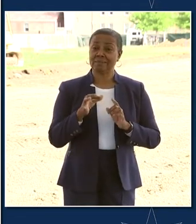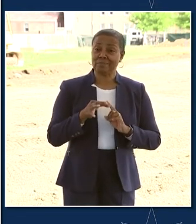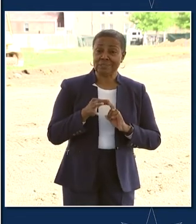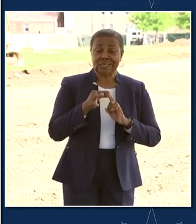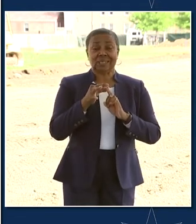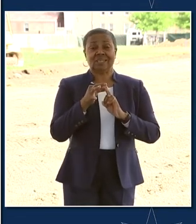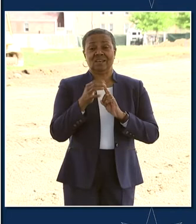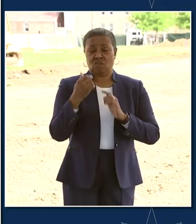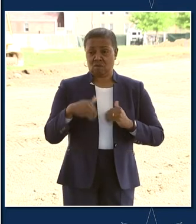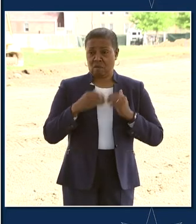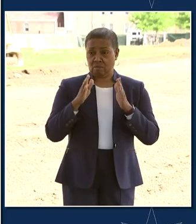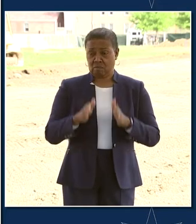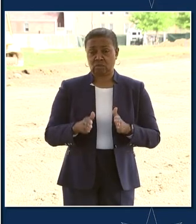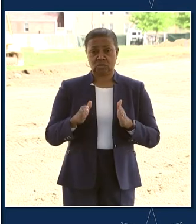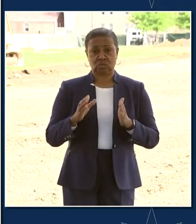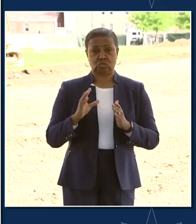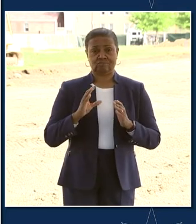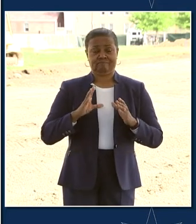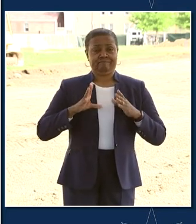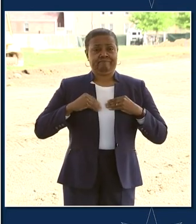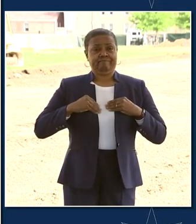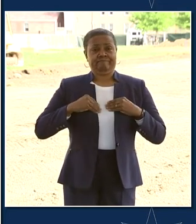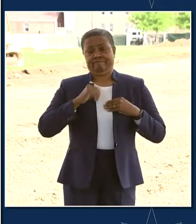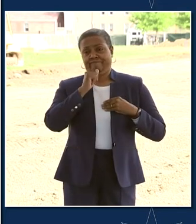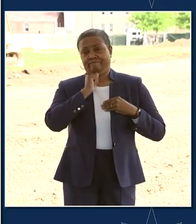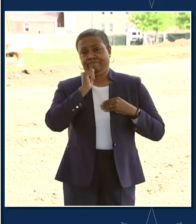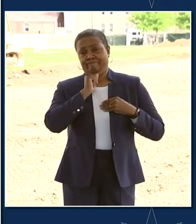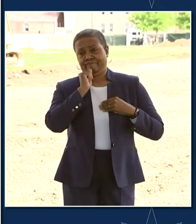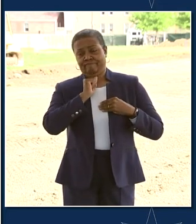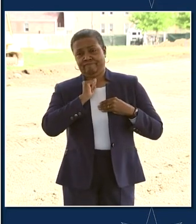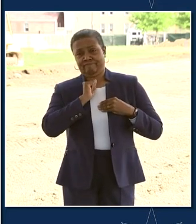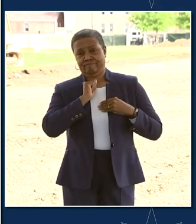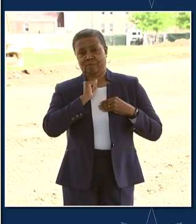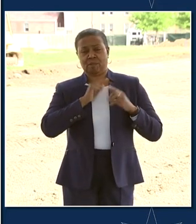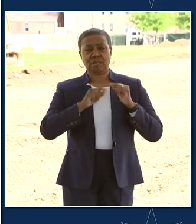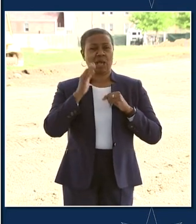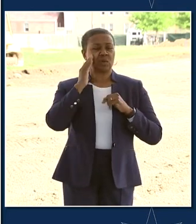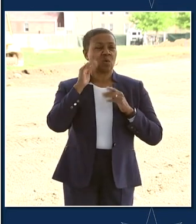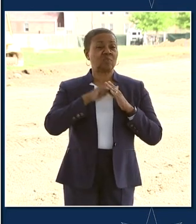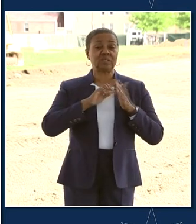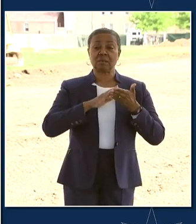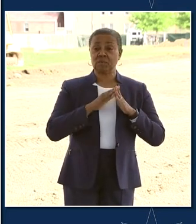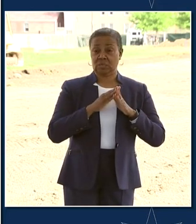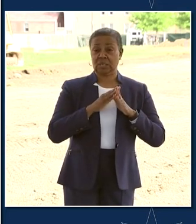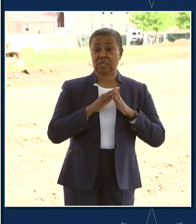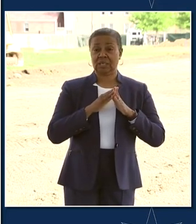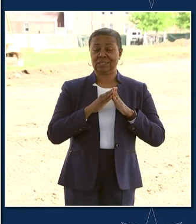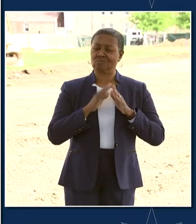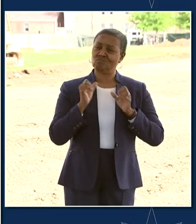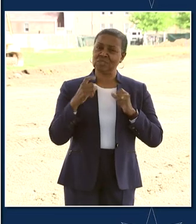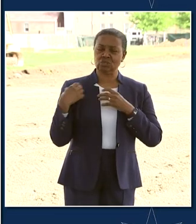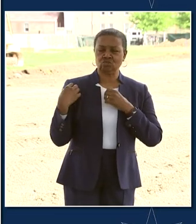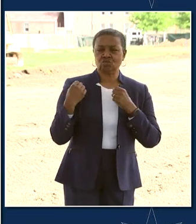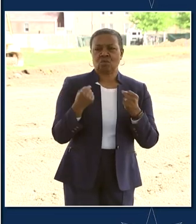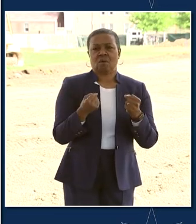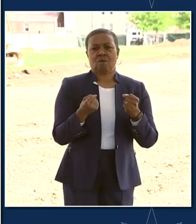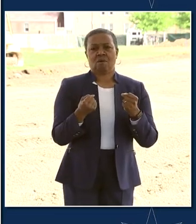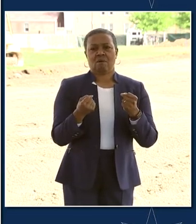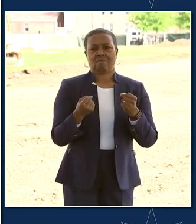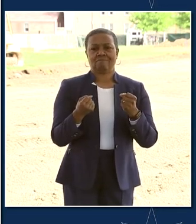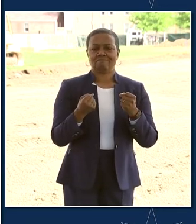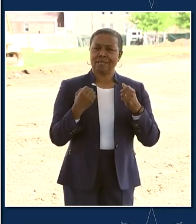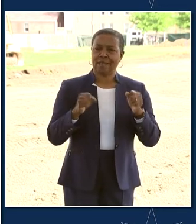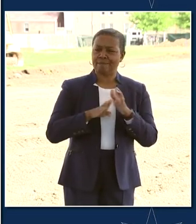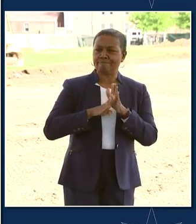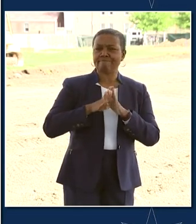for our young people to bear. But I also know that this community is incredibly strong and